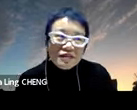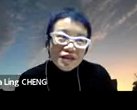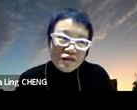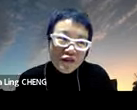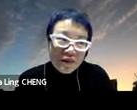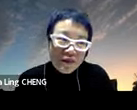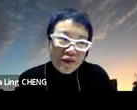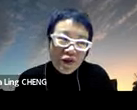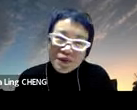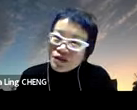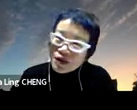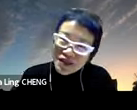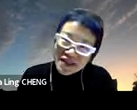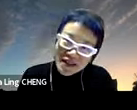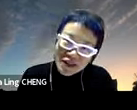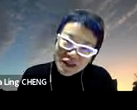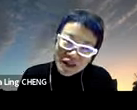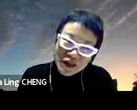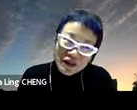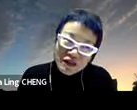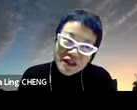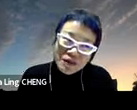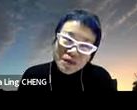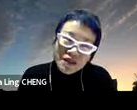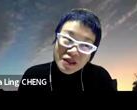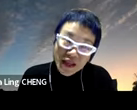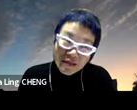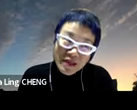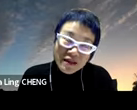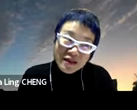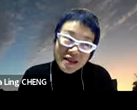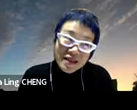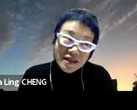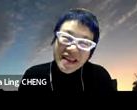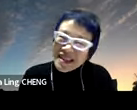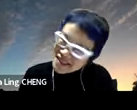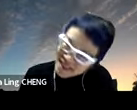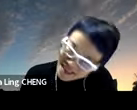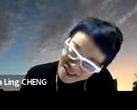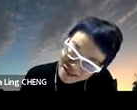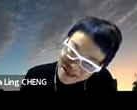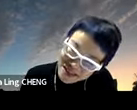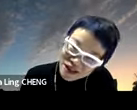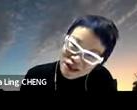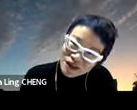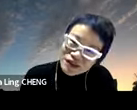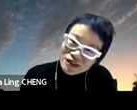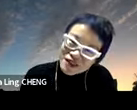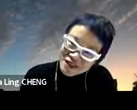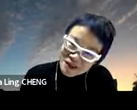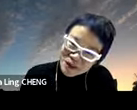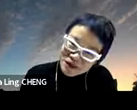very different from dominant representation of these women in the camp towns as sex slaves